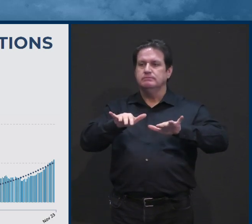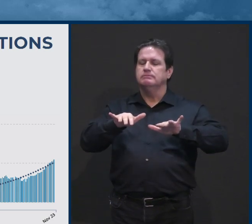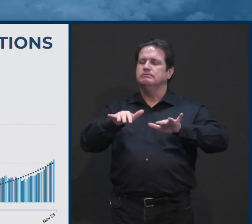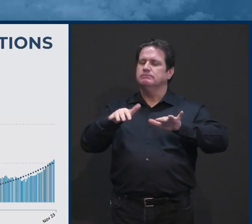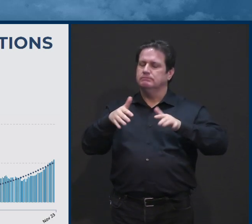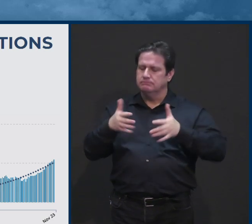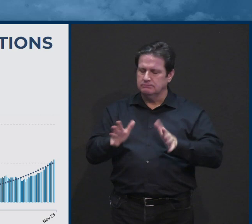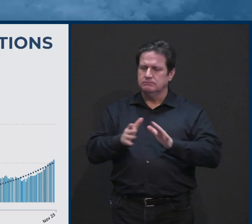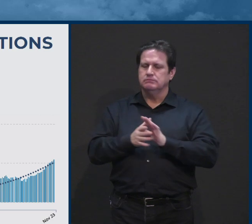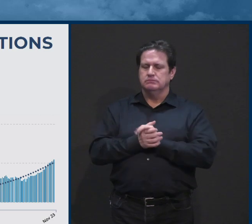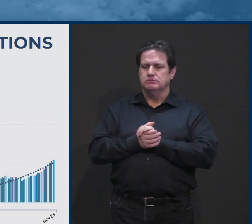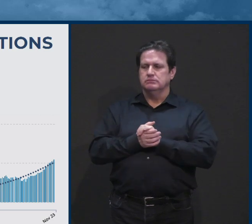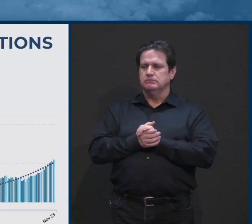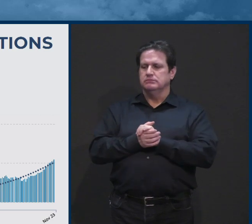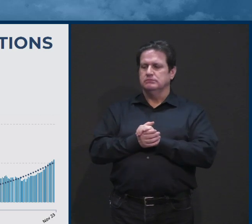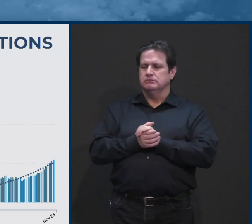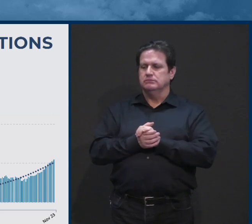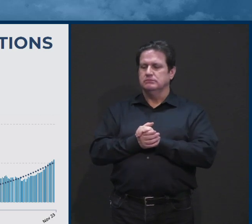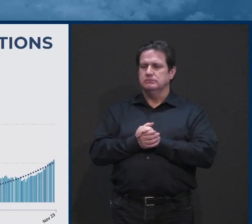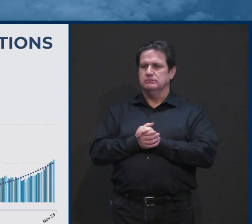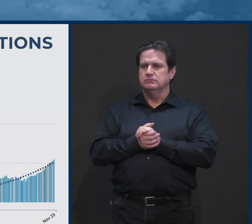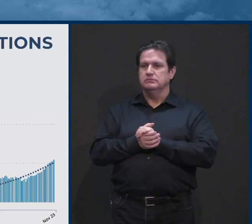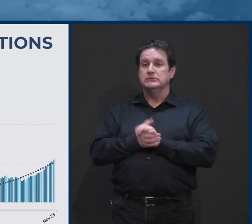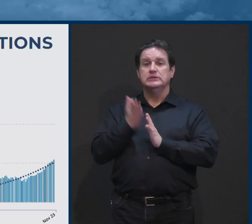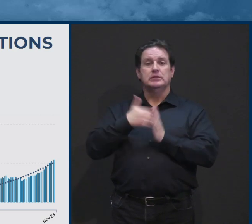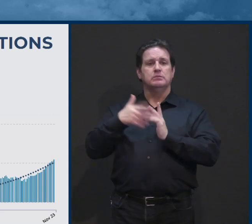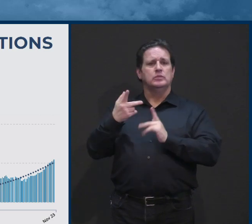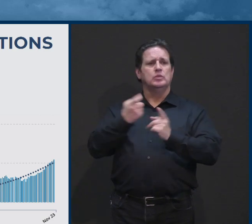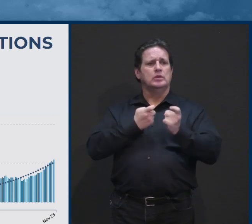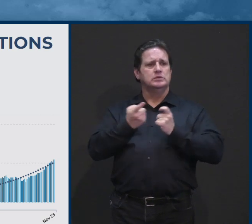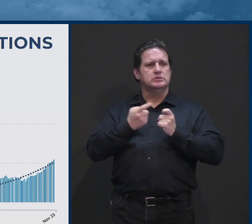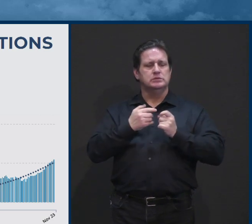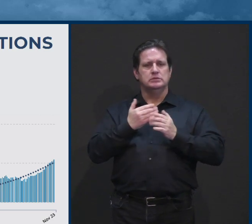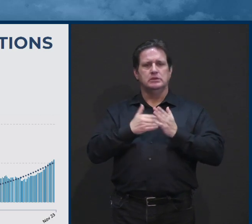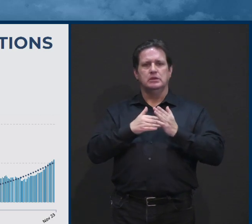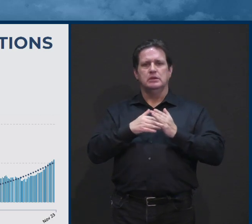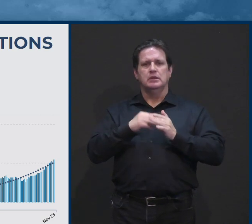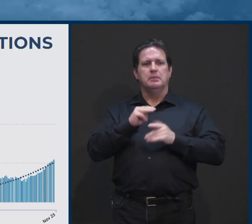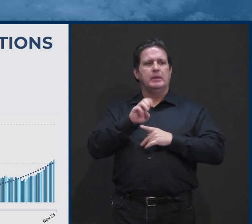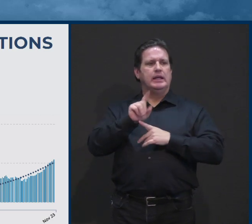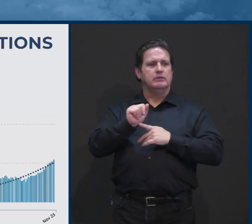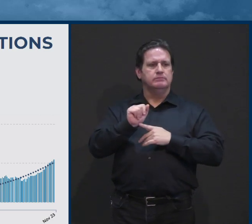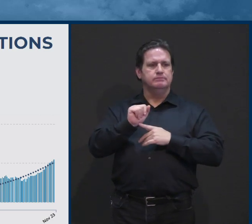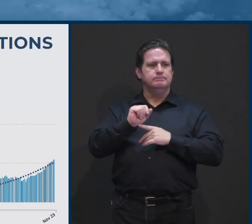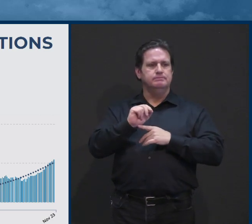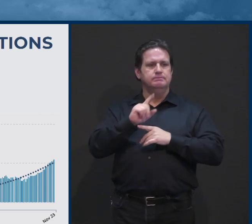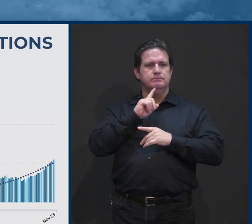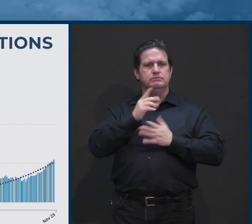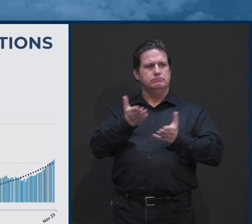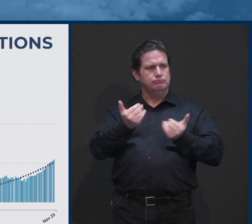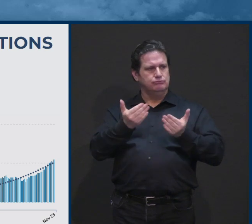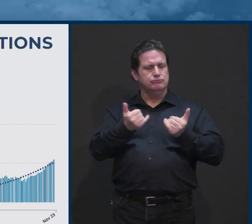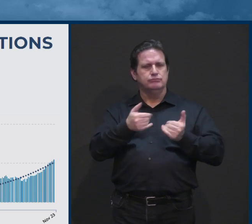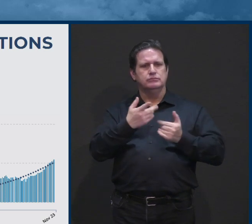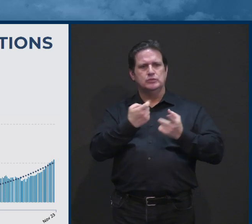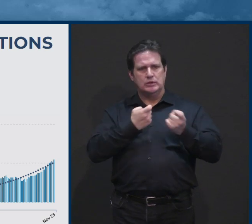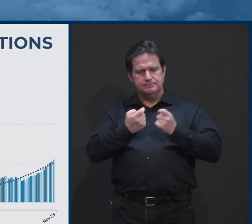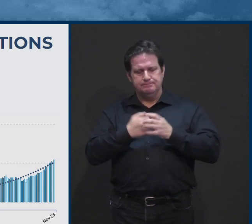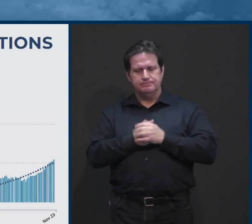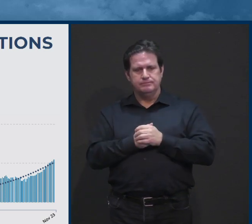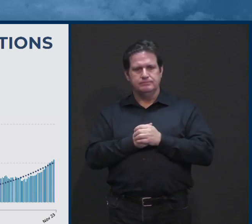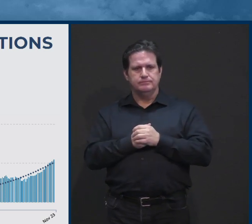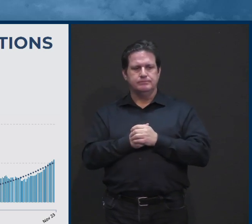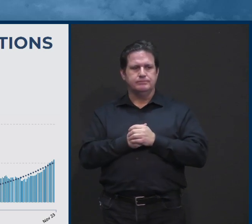that, again, we have some pre-submitted questions. We have media in the room. Invite you to come and answer